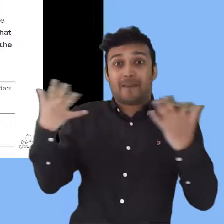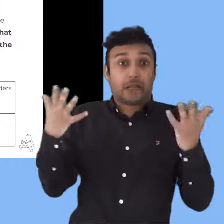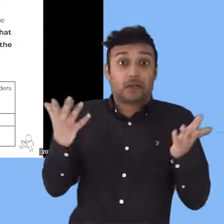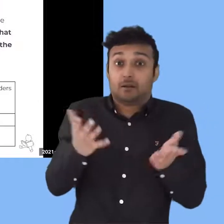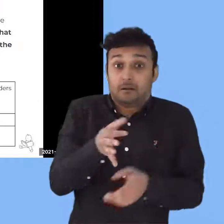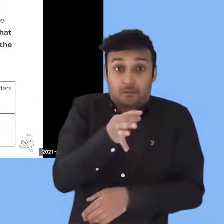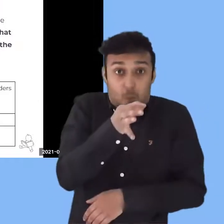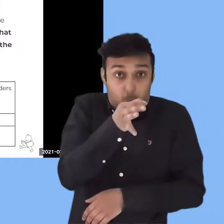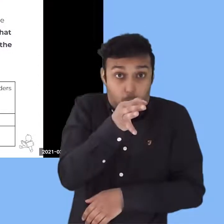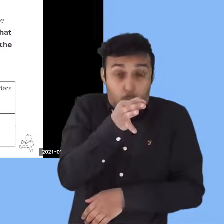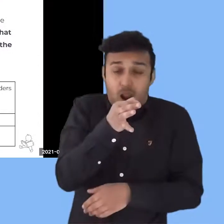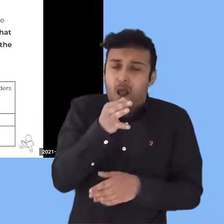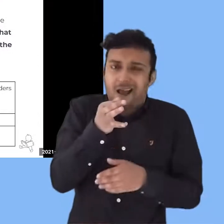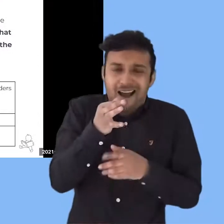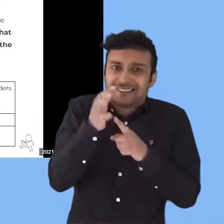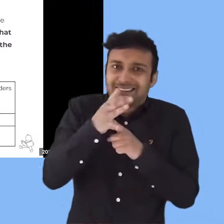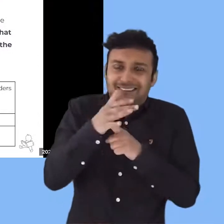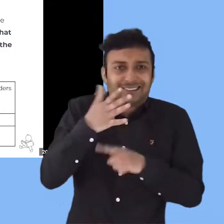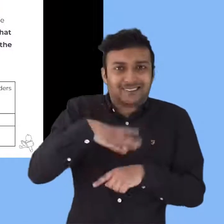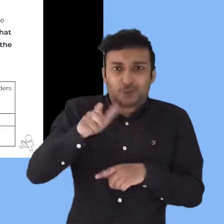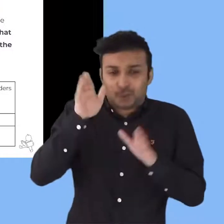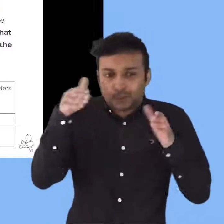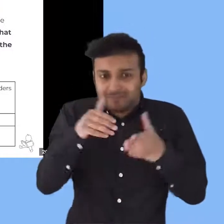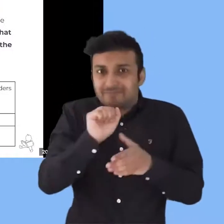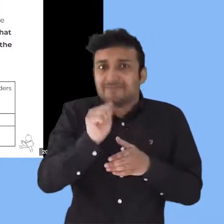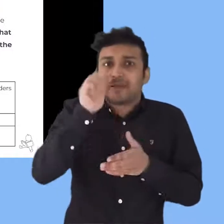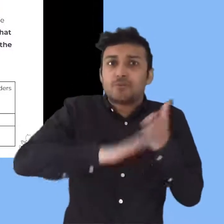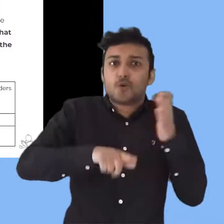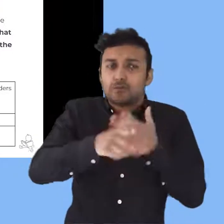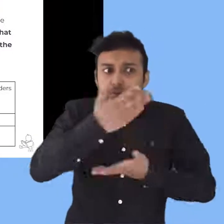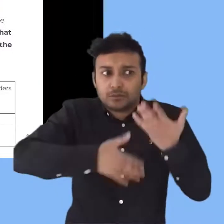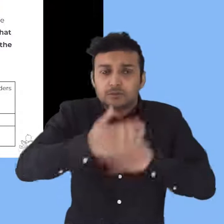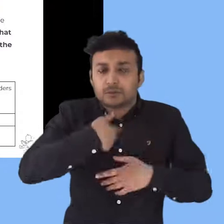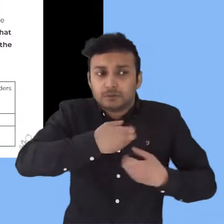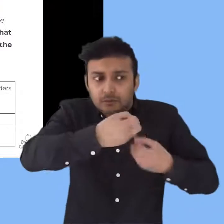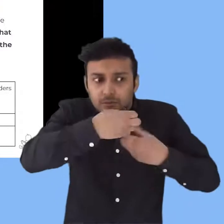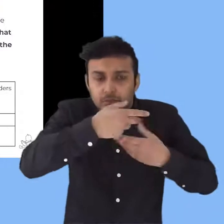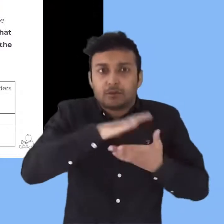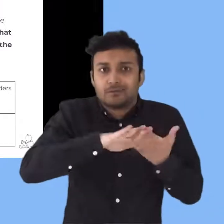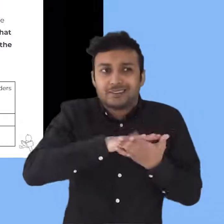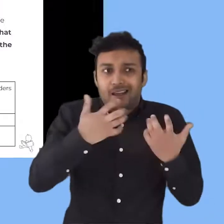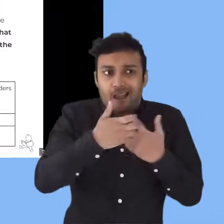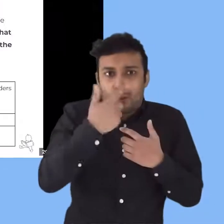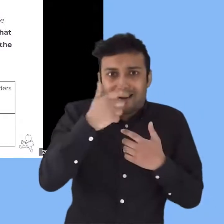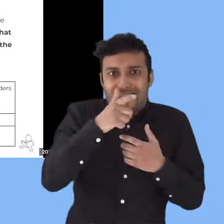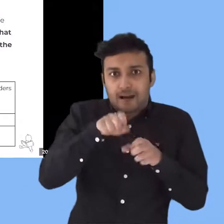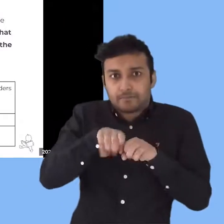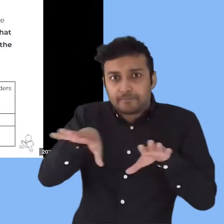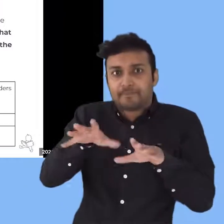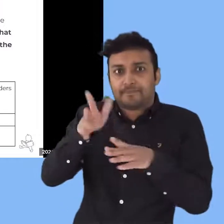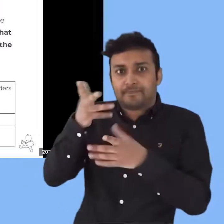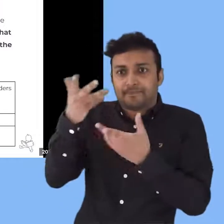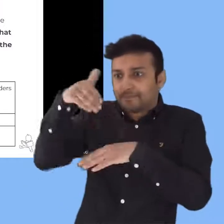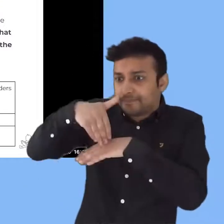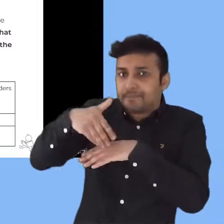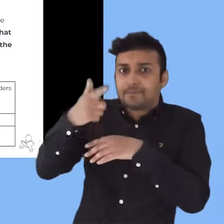experiences and focusing on what kind of difference they can make within the profession. It's really, really important that we're doing that. But unfortunately, what we saw in the recent